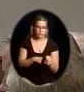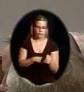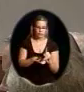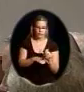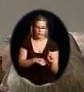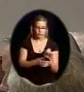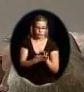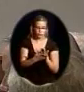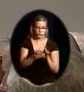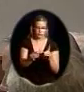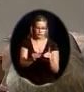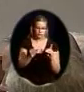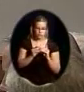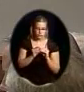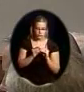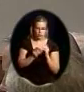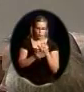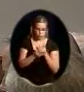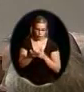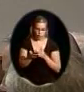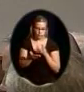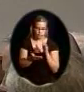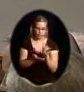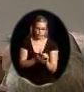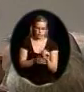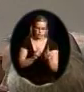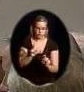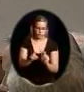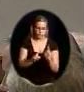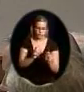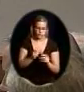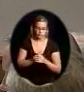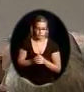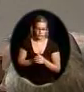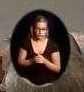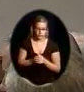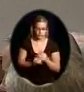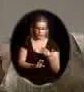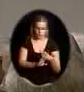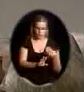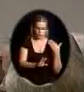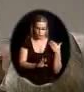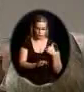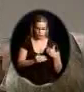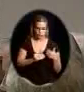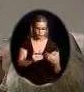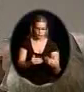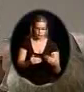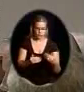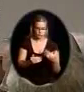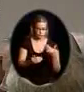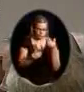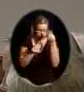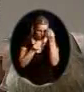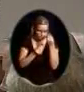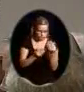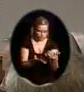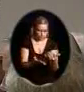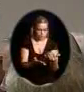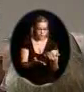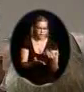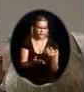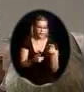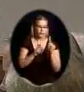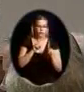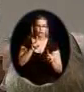the Kansas school districts were part of that survey. But before we go on, I want you to know, this